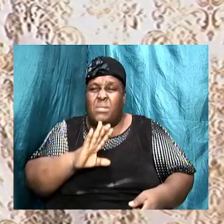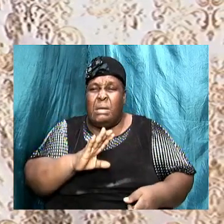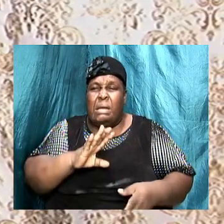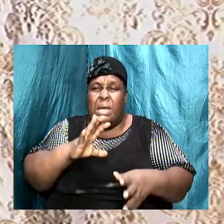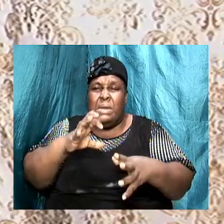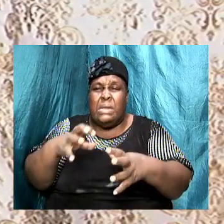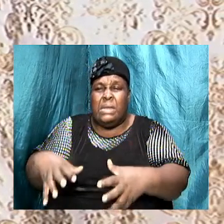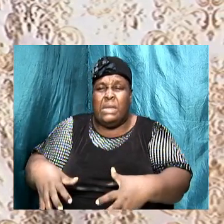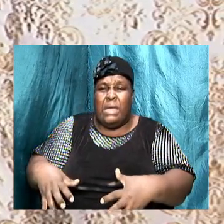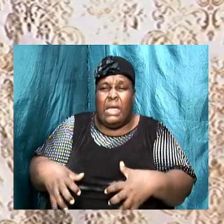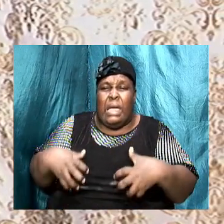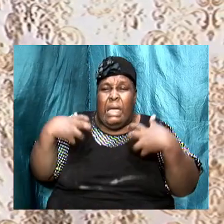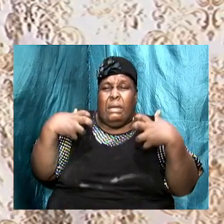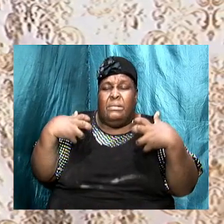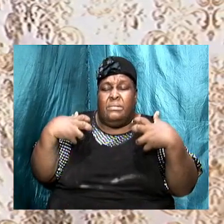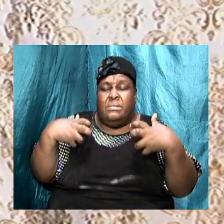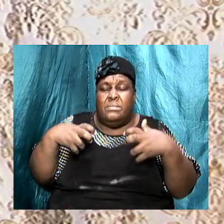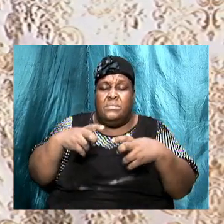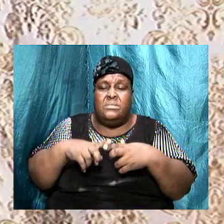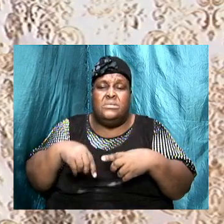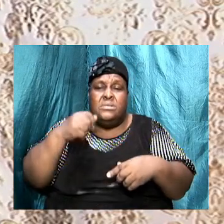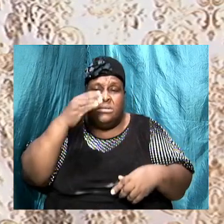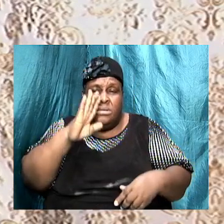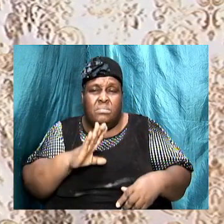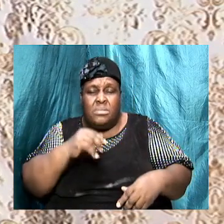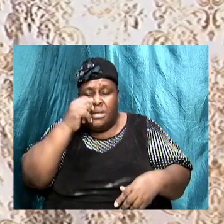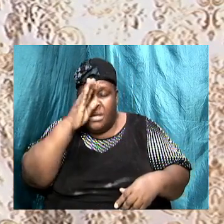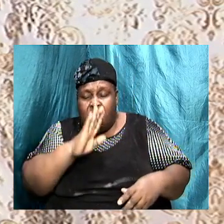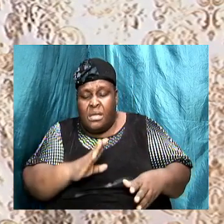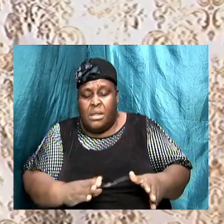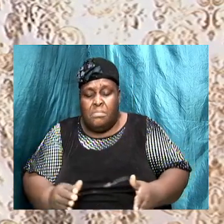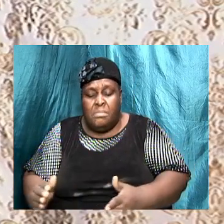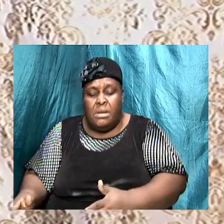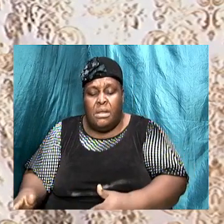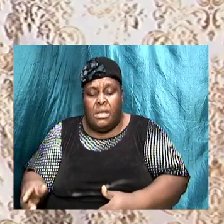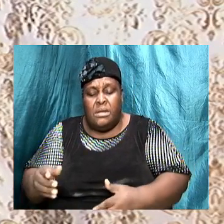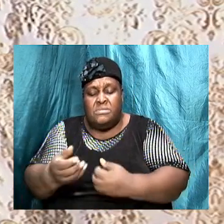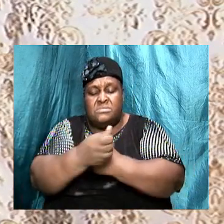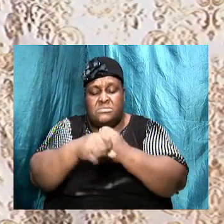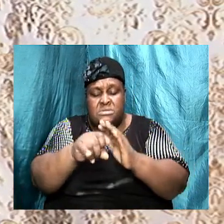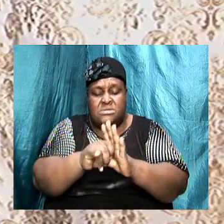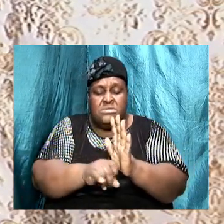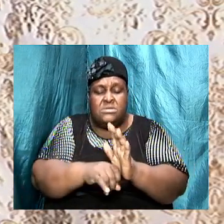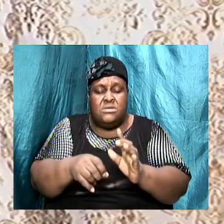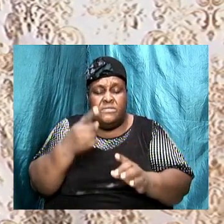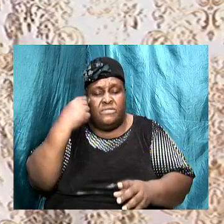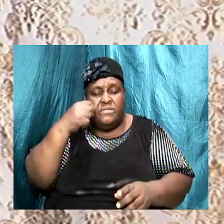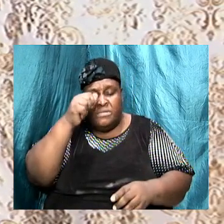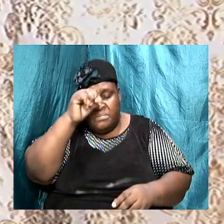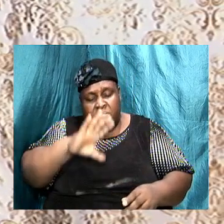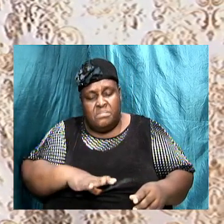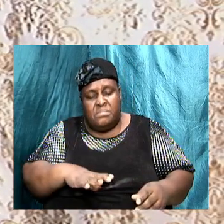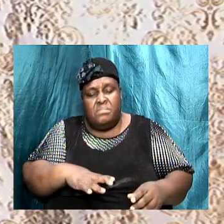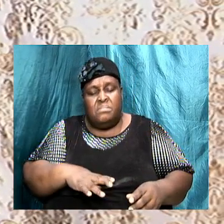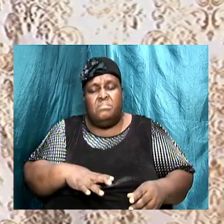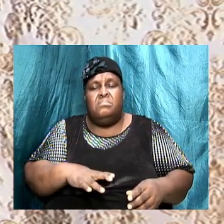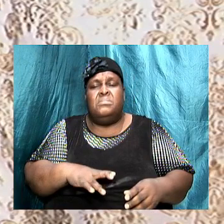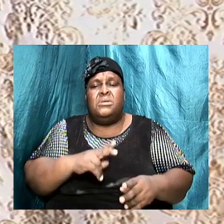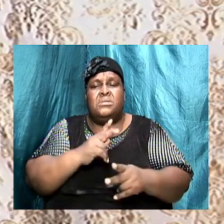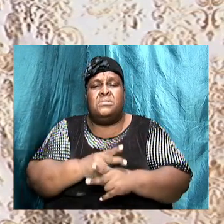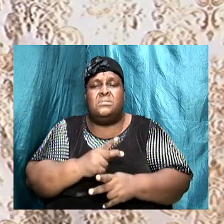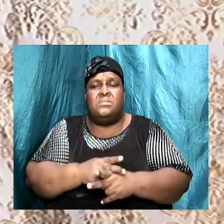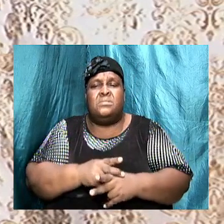which is to come. God's plan of salvation for mankind is comprised in the five